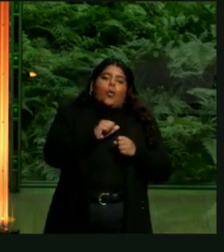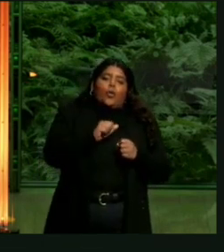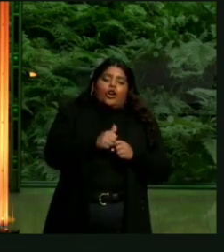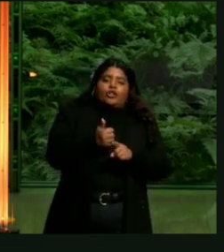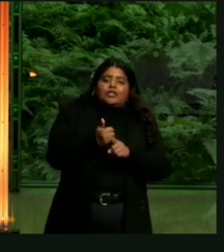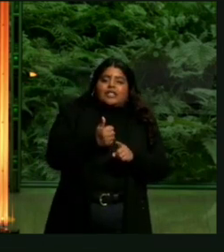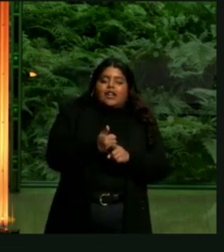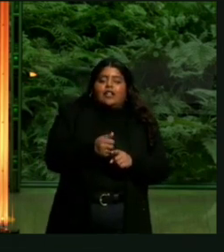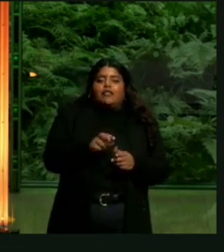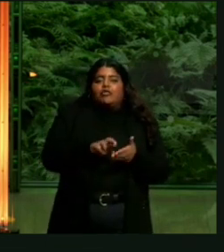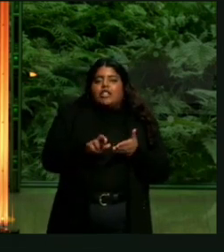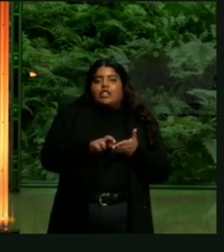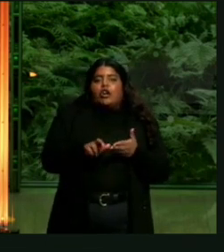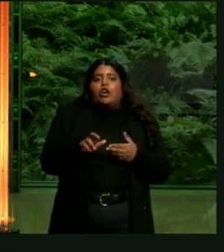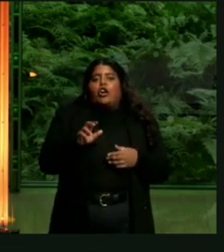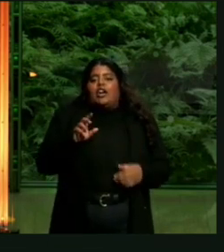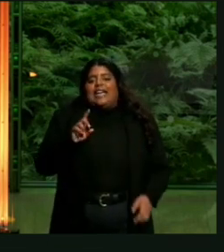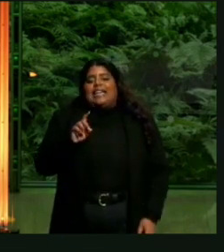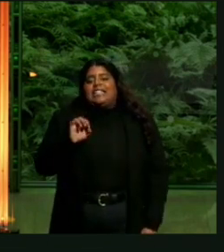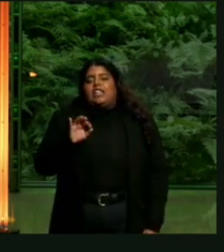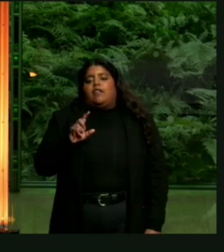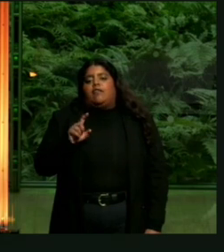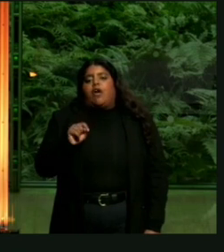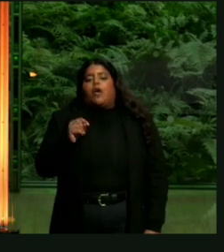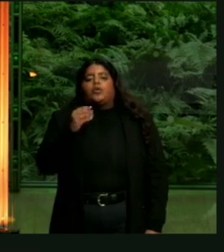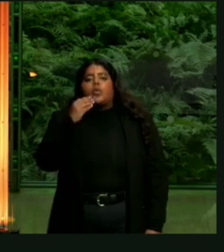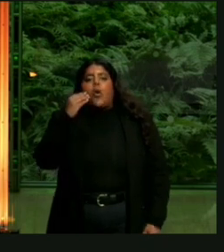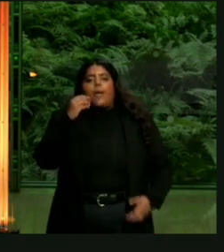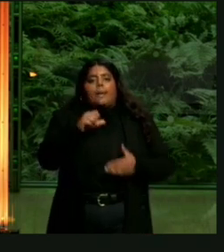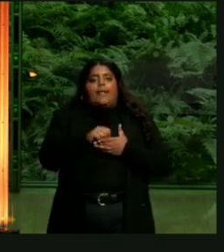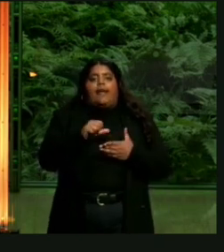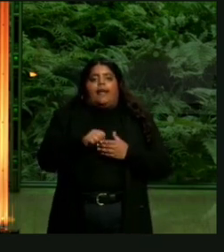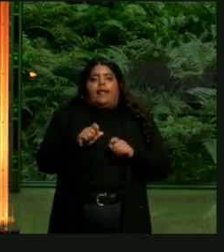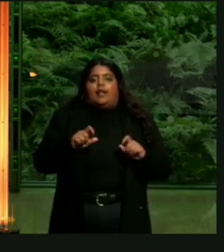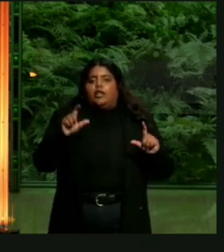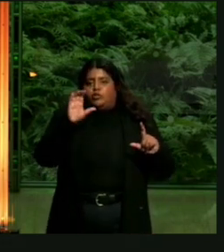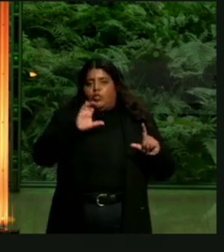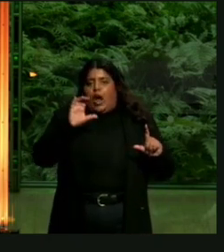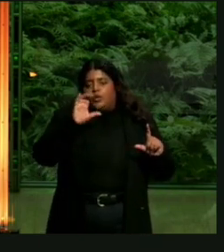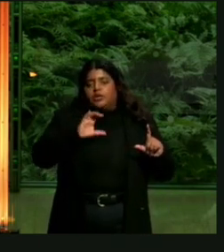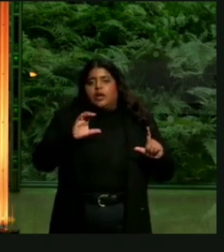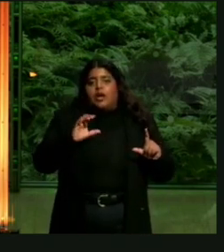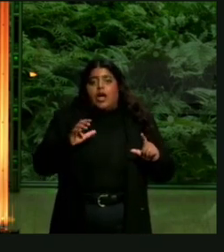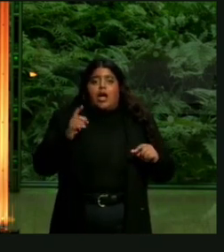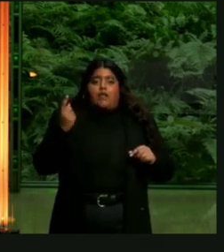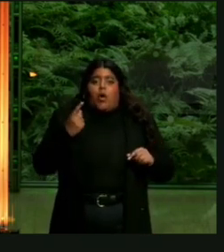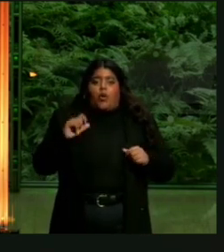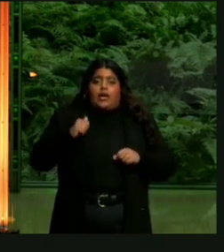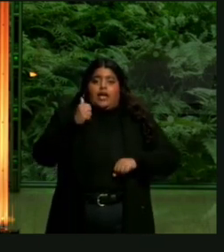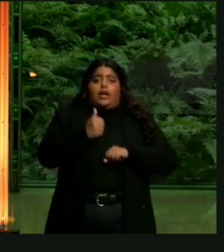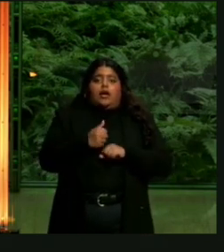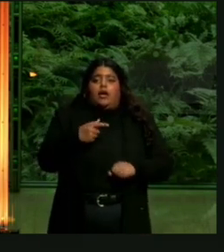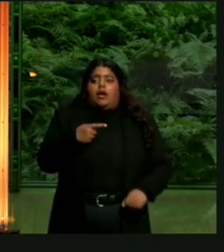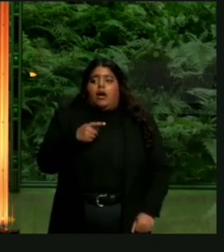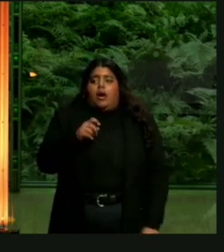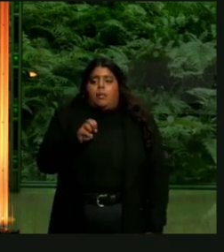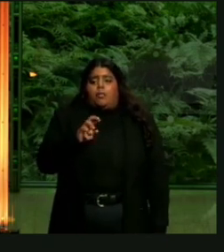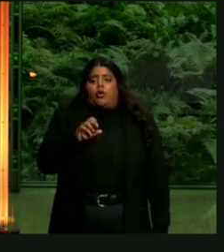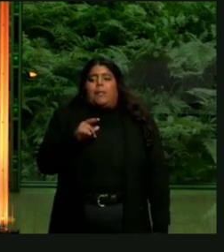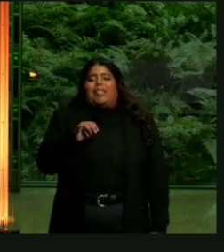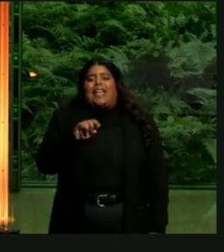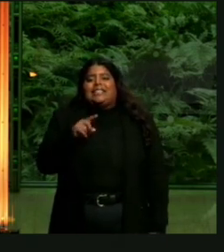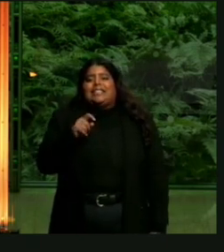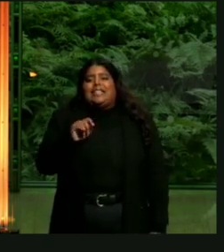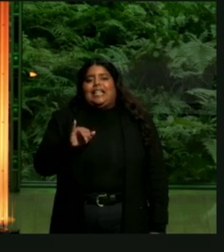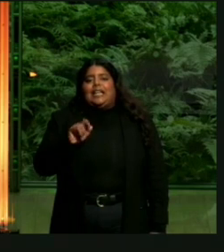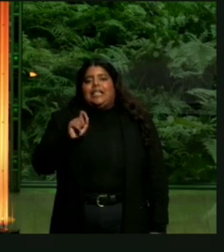your default homepage on your browser. I've, for now, like at least a year, set it to perplexity.ai, and it has changed